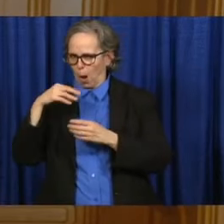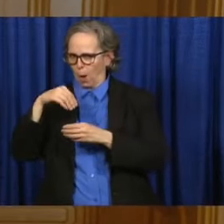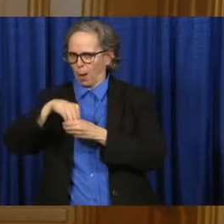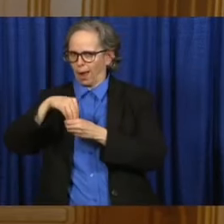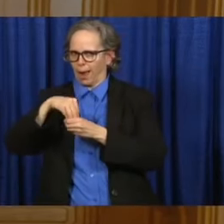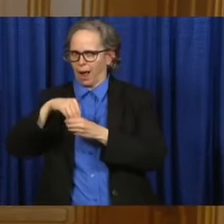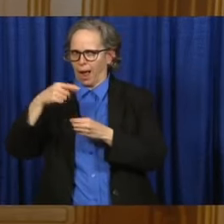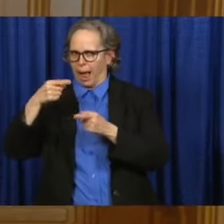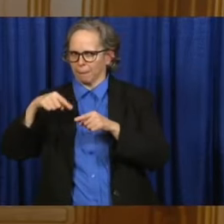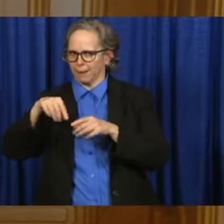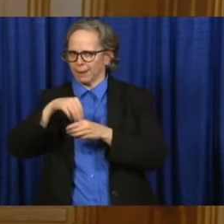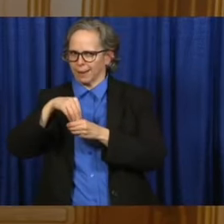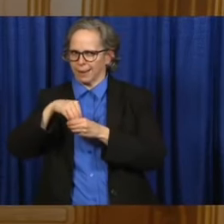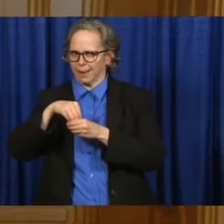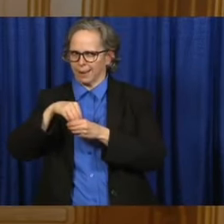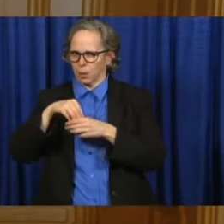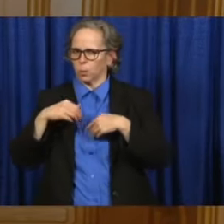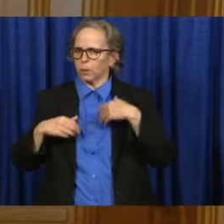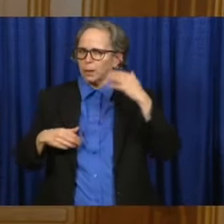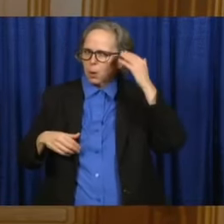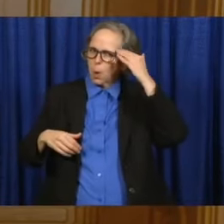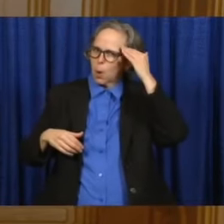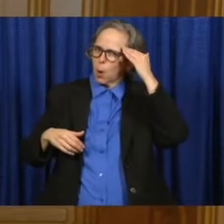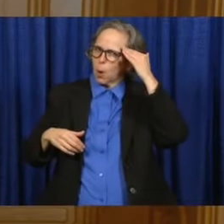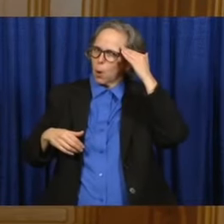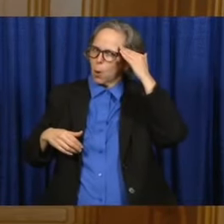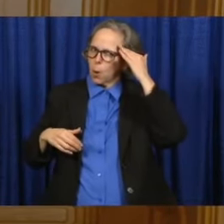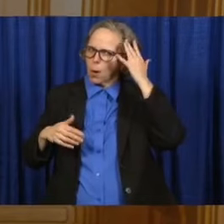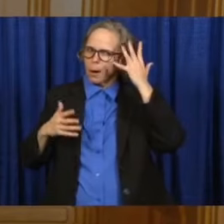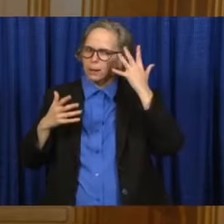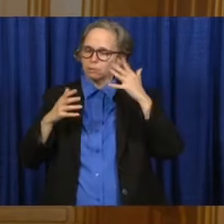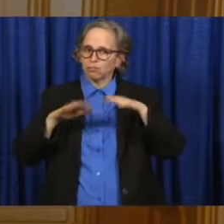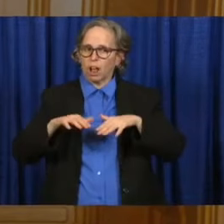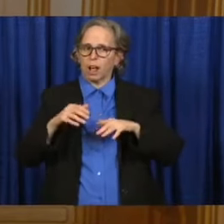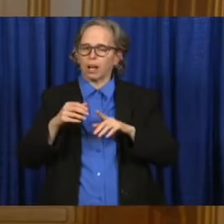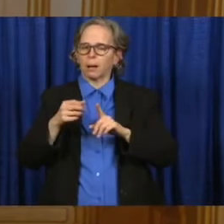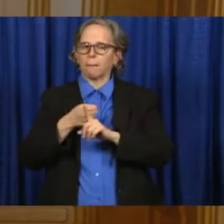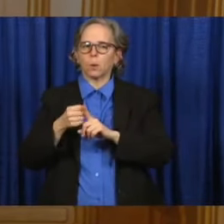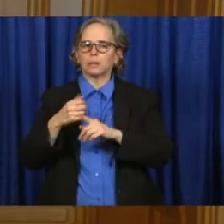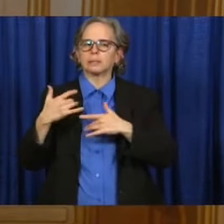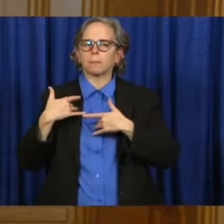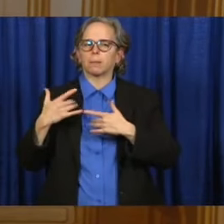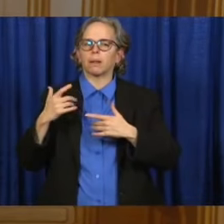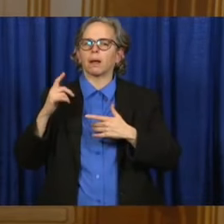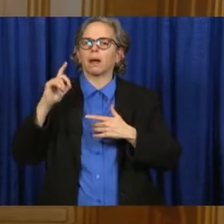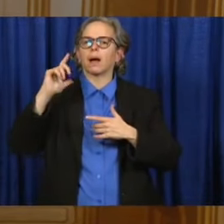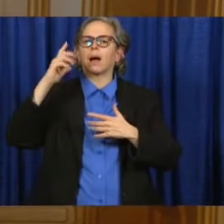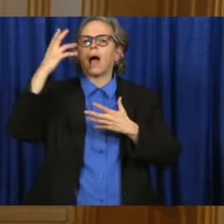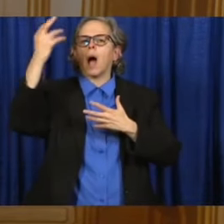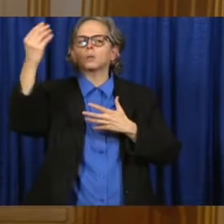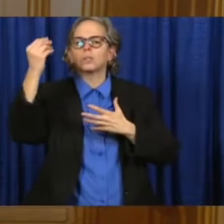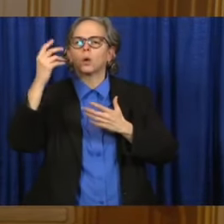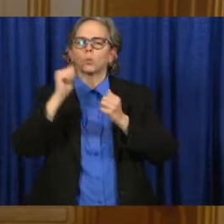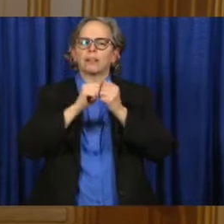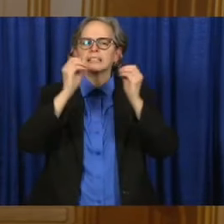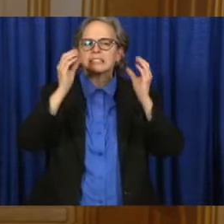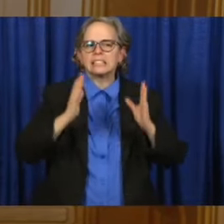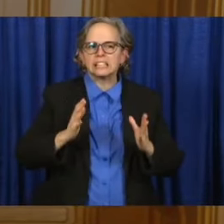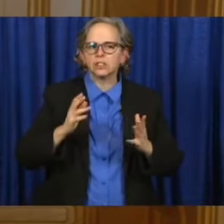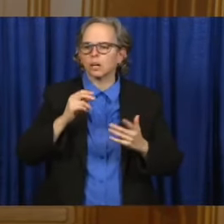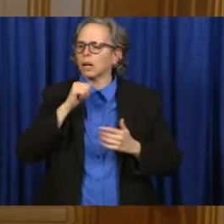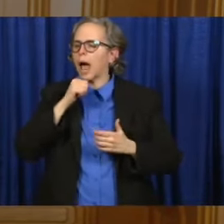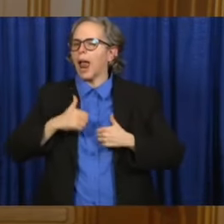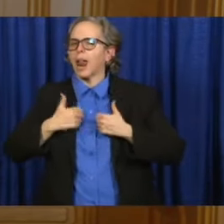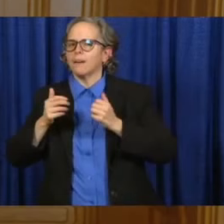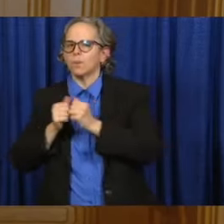usually child abuse is picked up by a teacher or somebody outside the family who